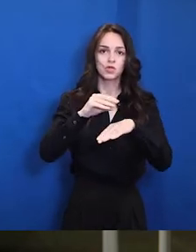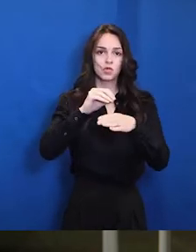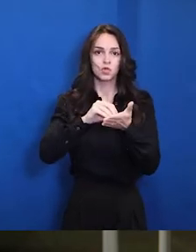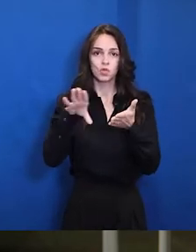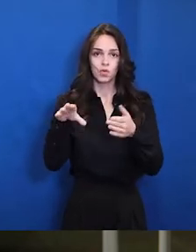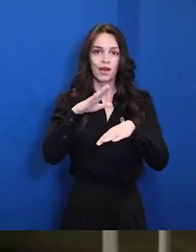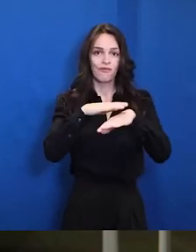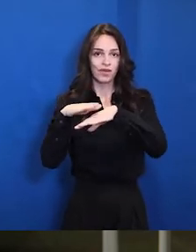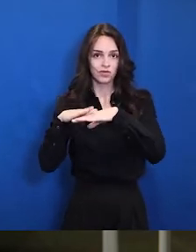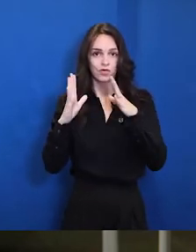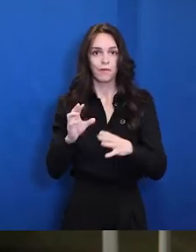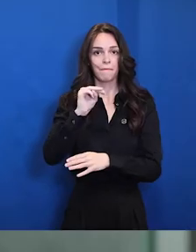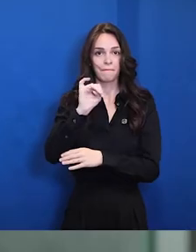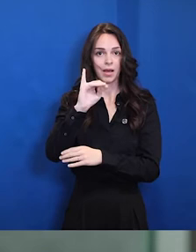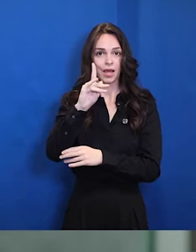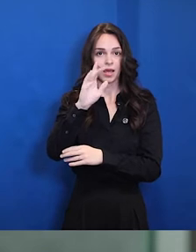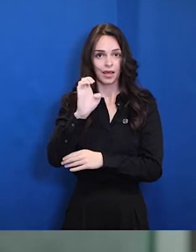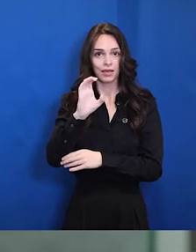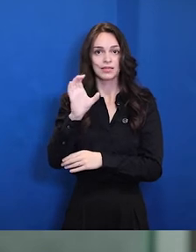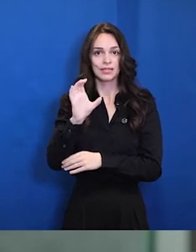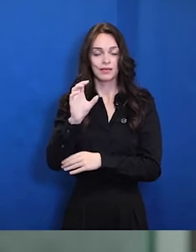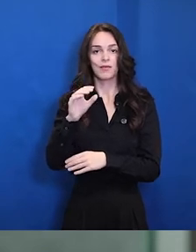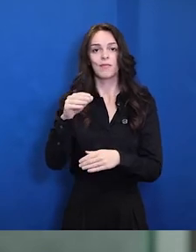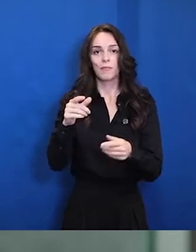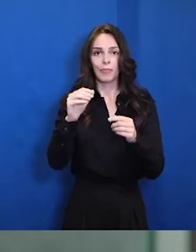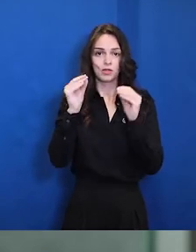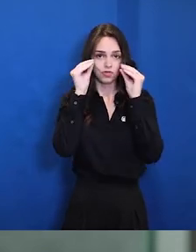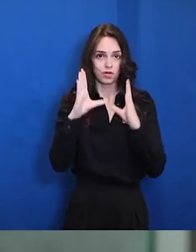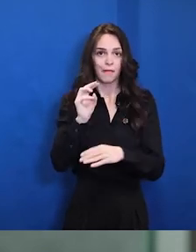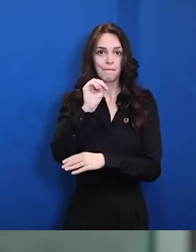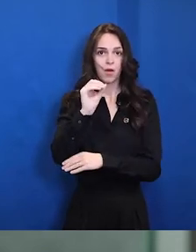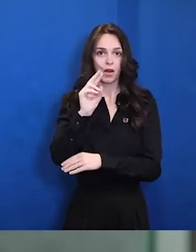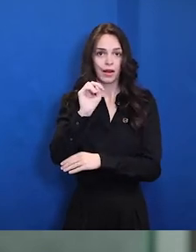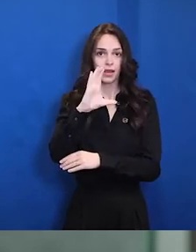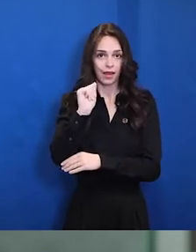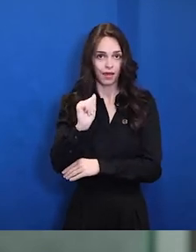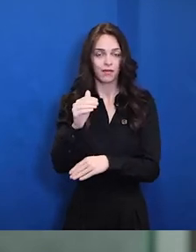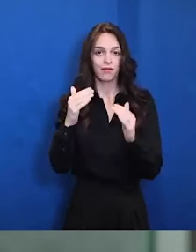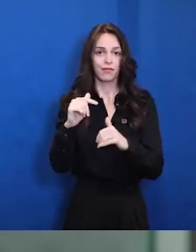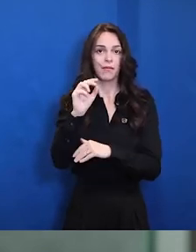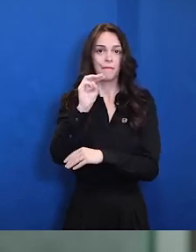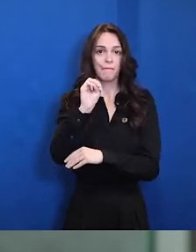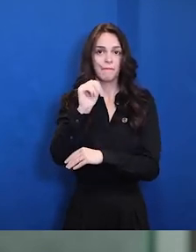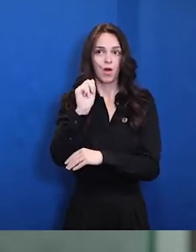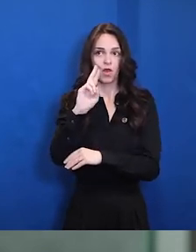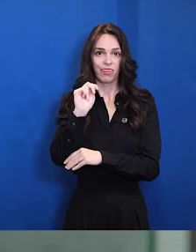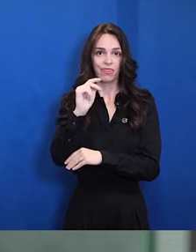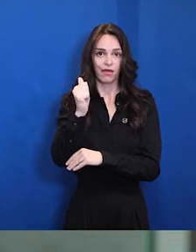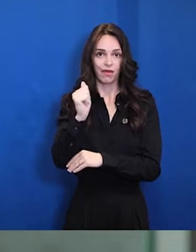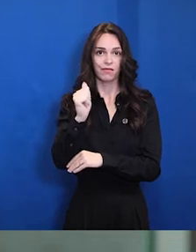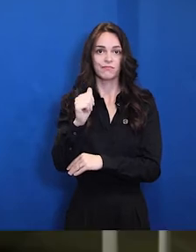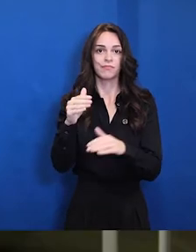student advisor, Mike Sirocco, our instructors, Monica Lloyd, Martha Bostwick, and